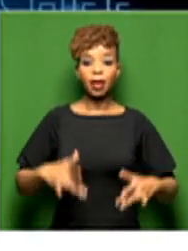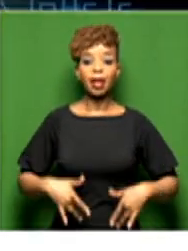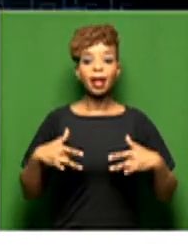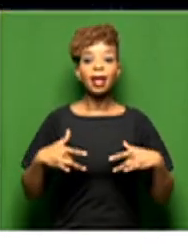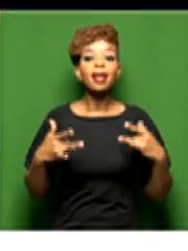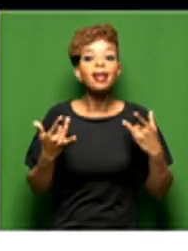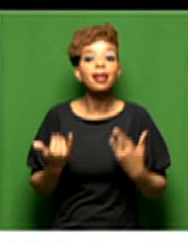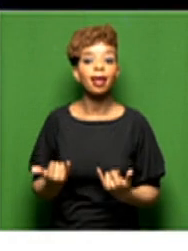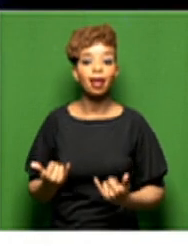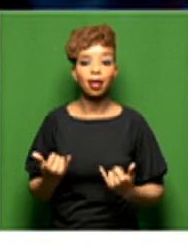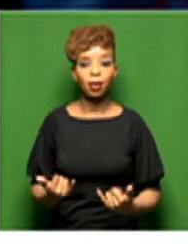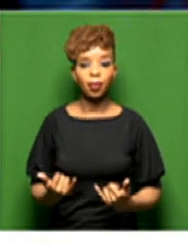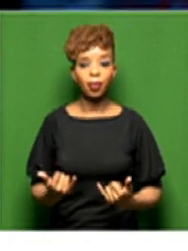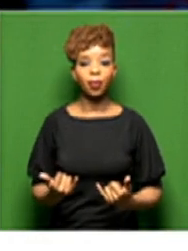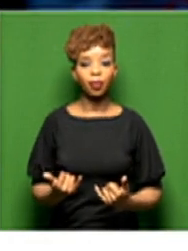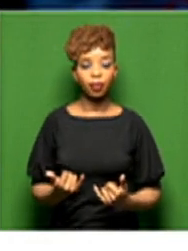is